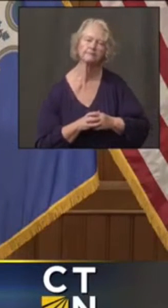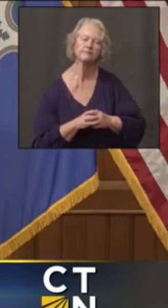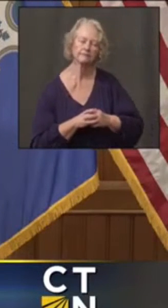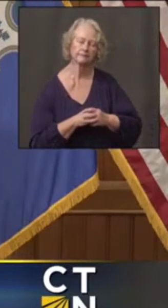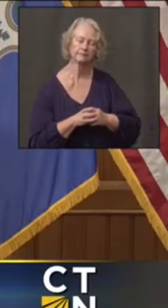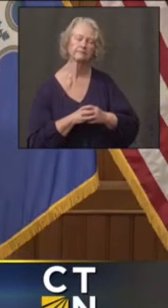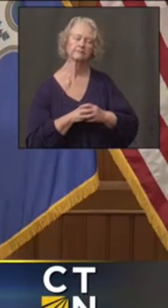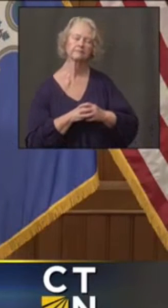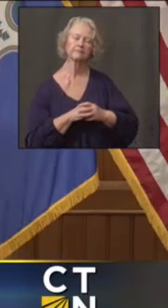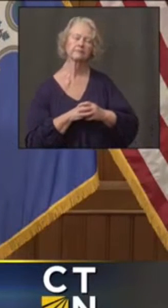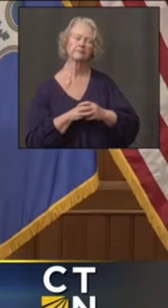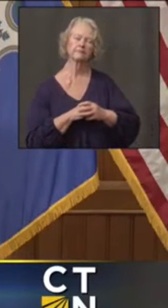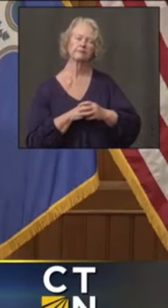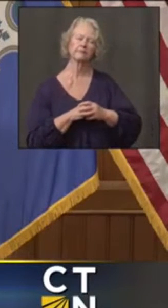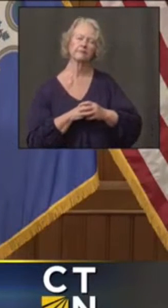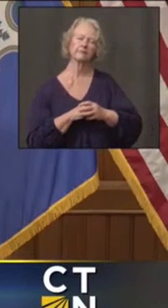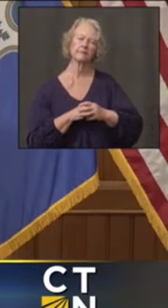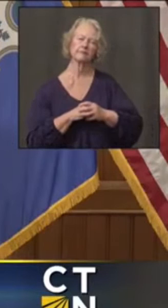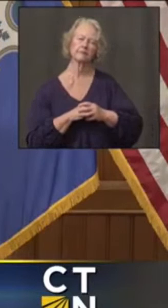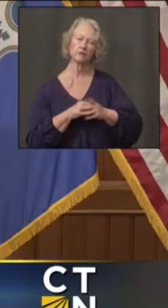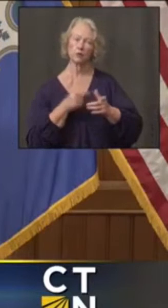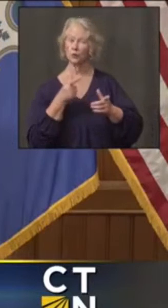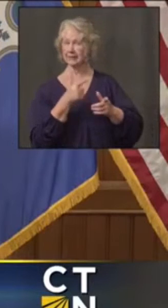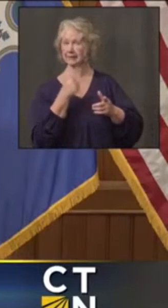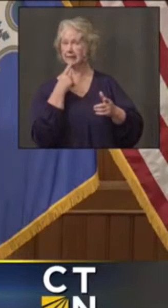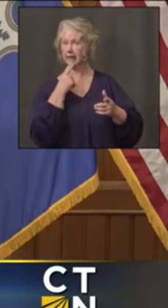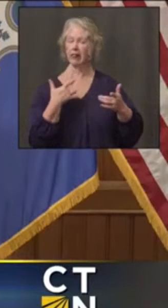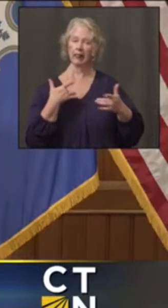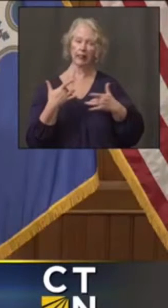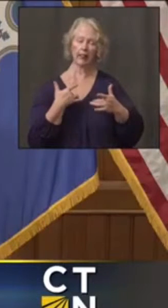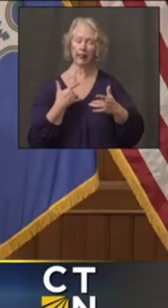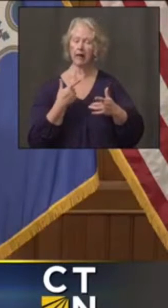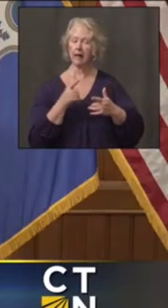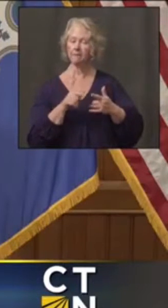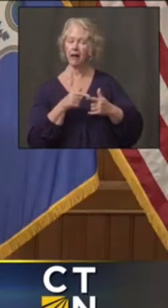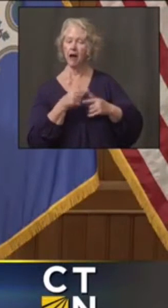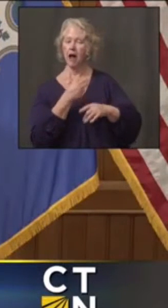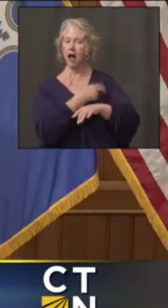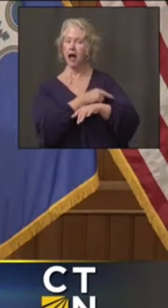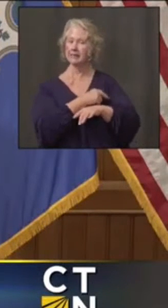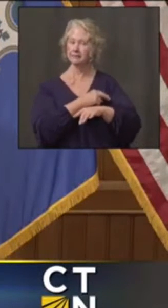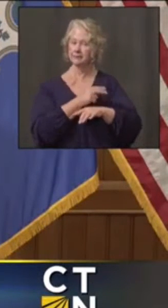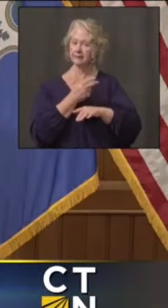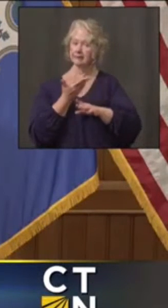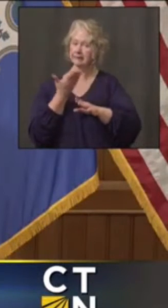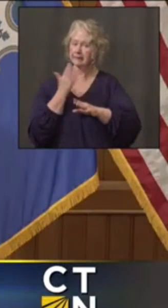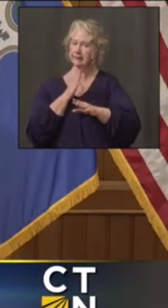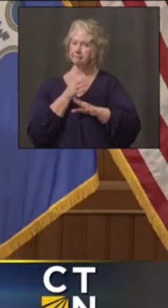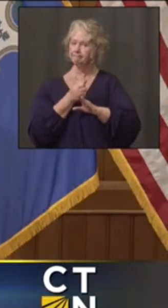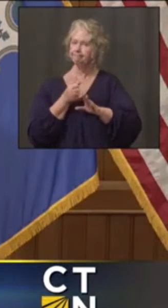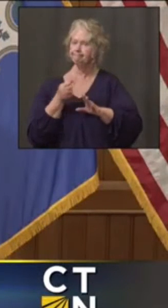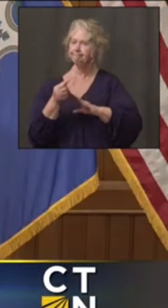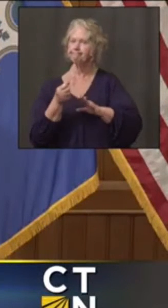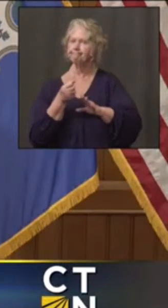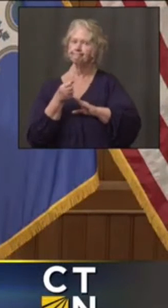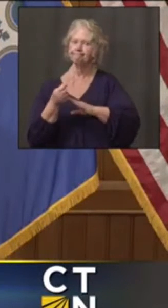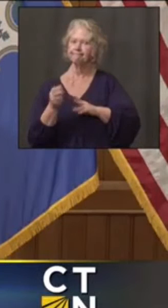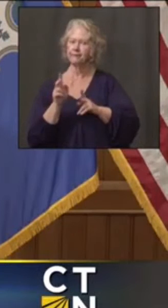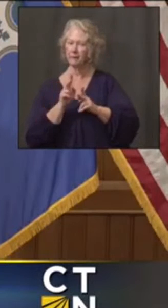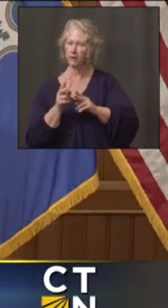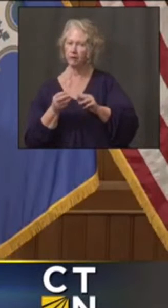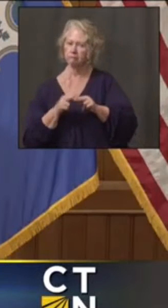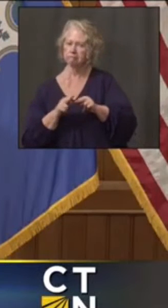And you said it was concerning you. The hospitalizations sort of are rising quickly. It looks like where you said we